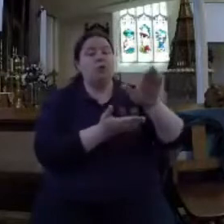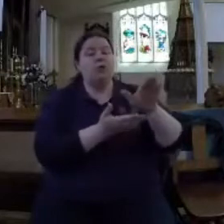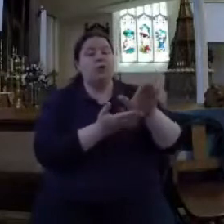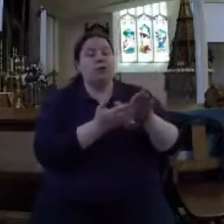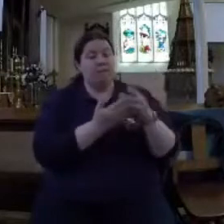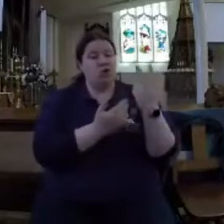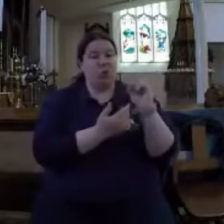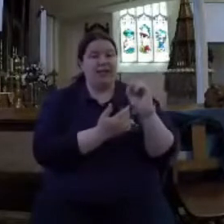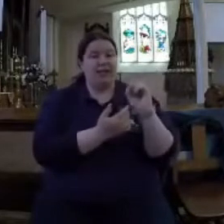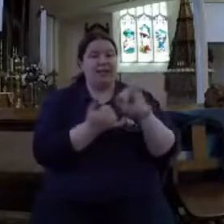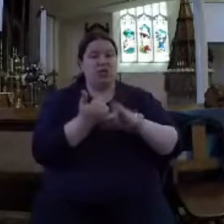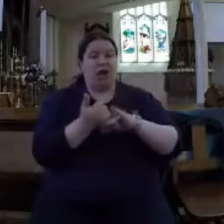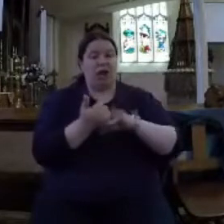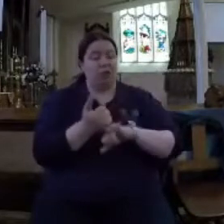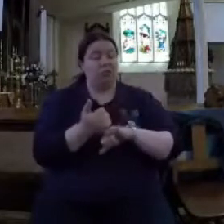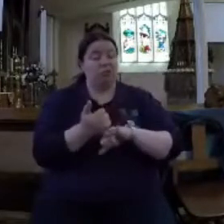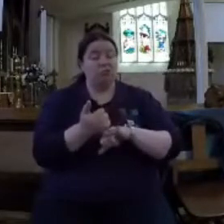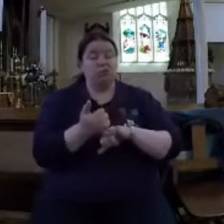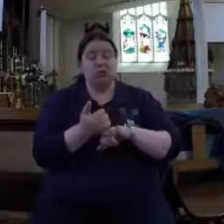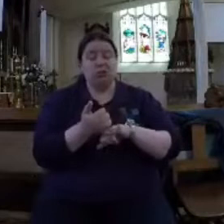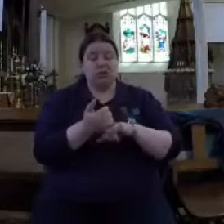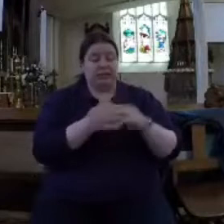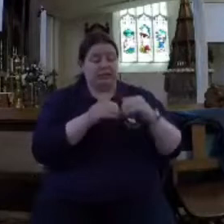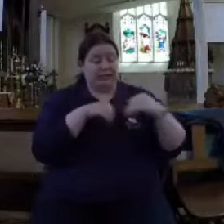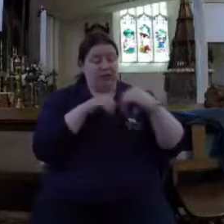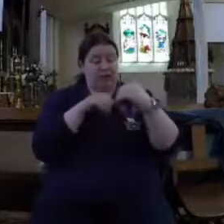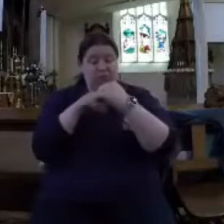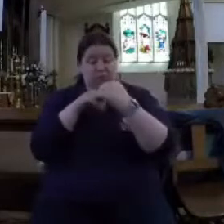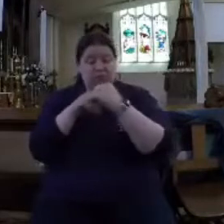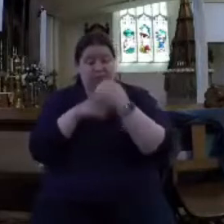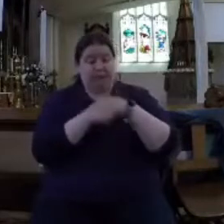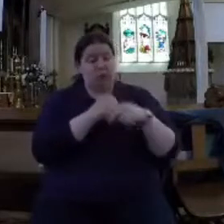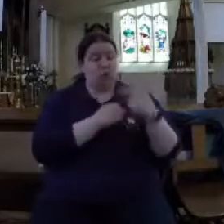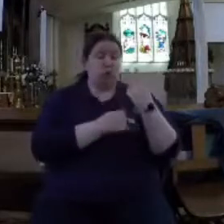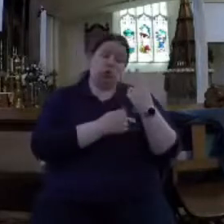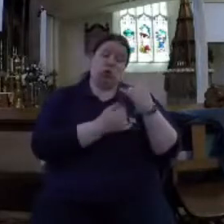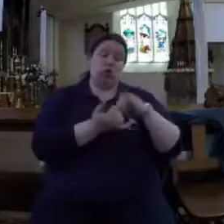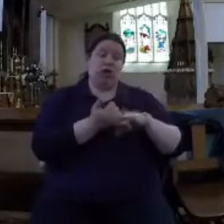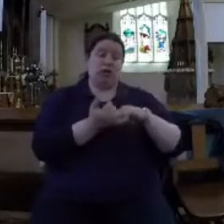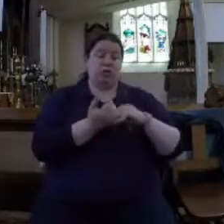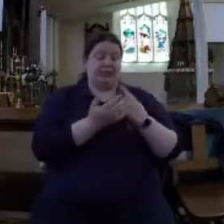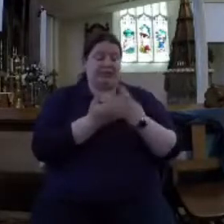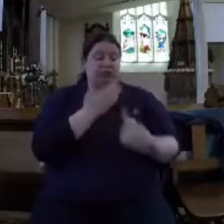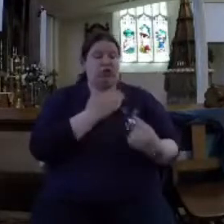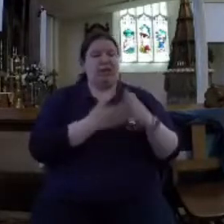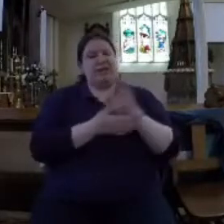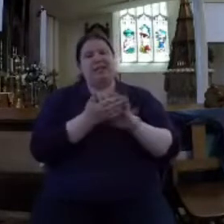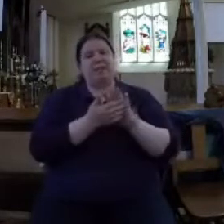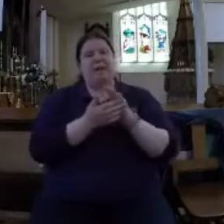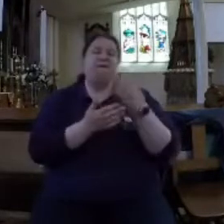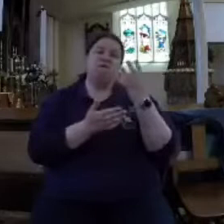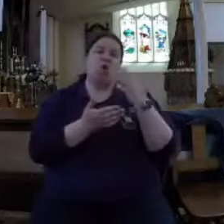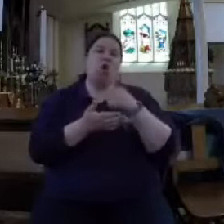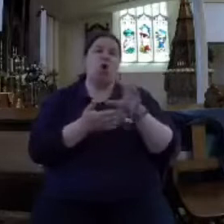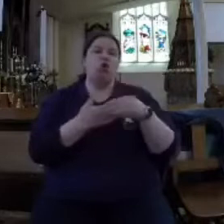20 shekels. Split between them, that's 2 shekels each. And I'm told by Google, that's $4.